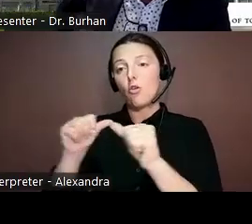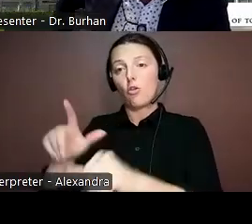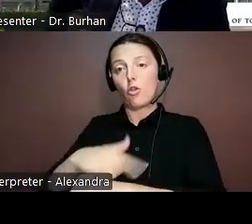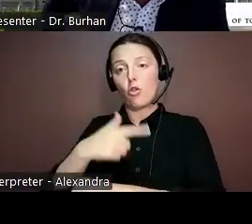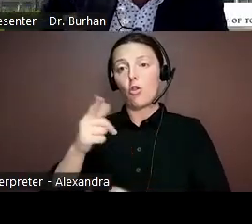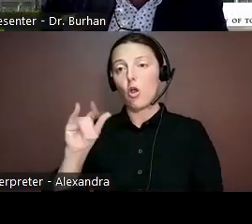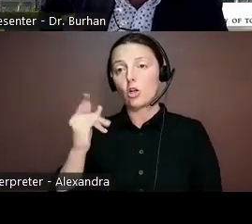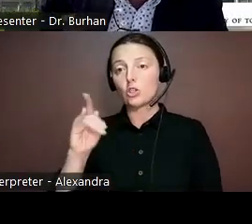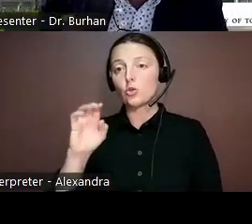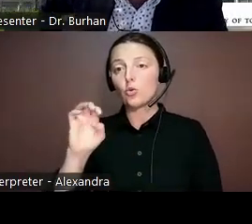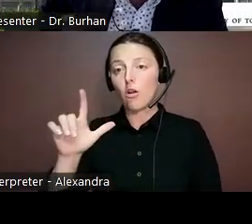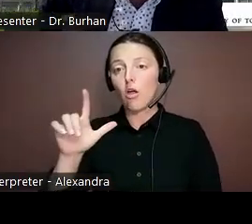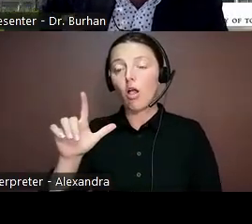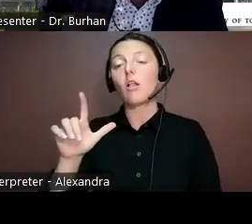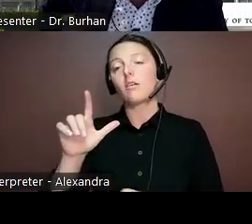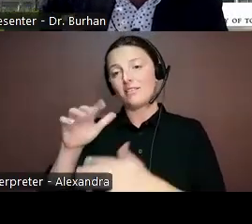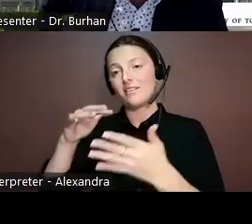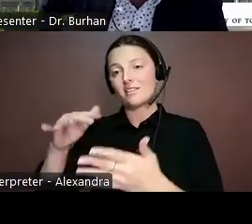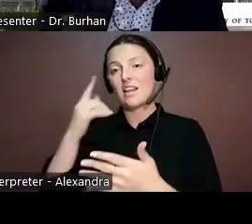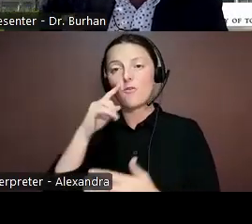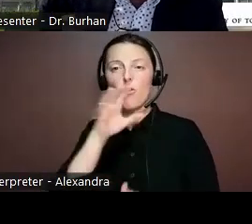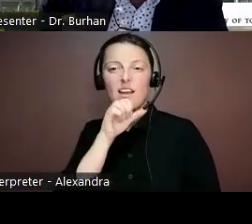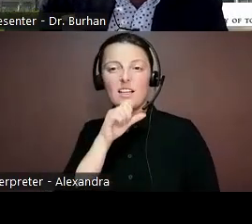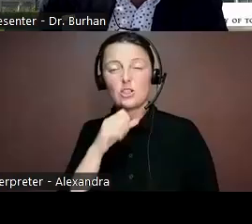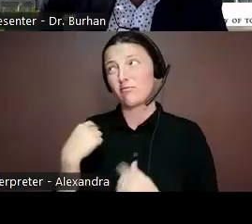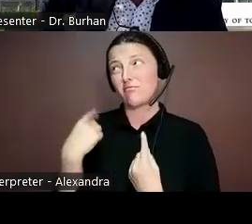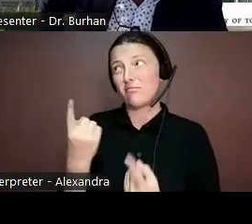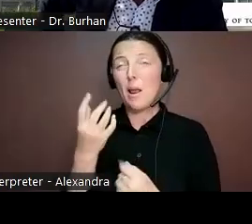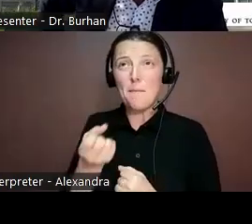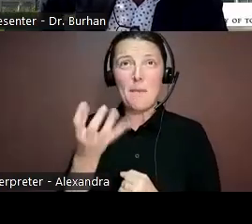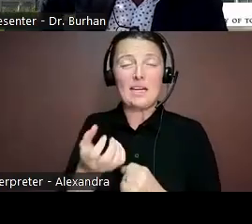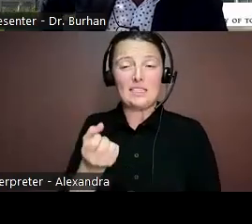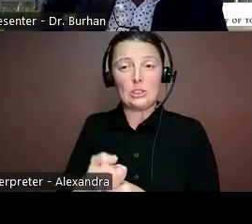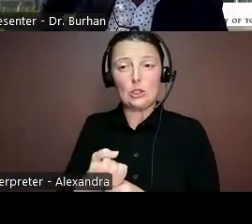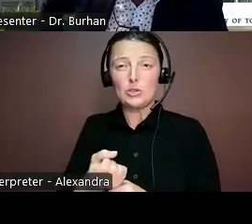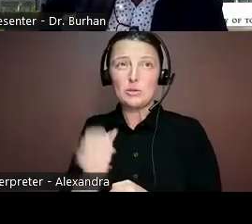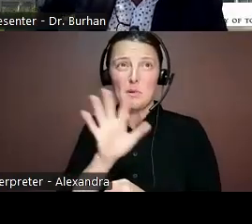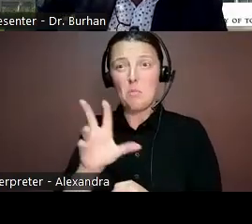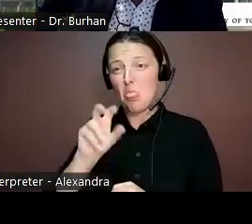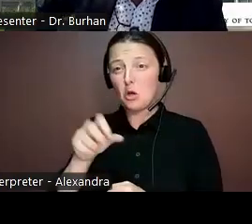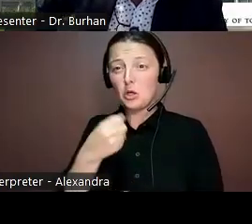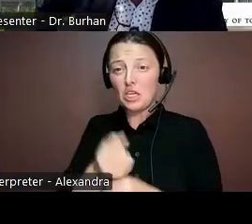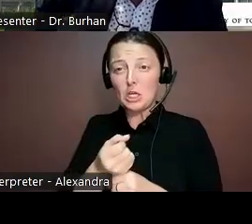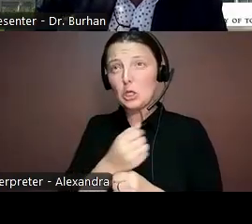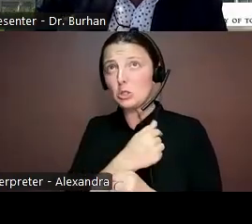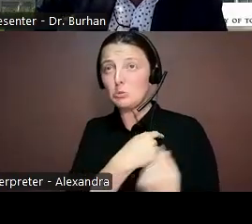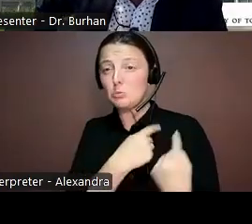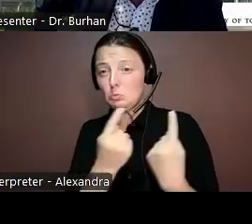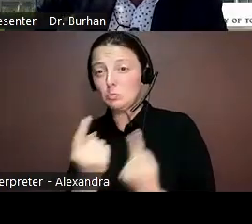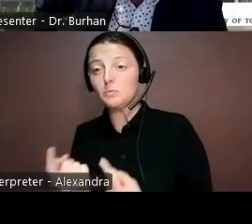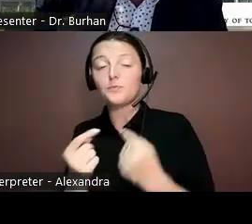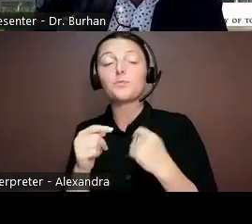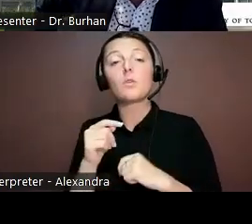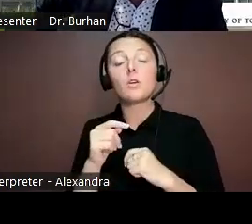for many years. Probably now it's in the 30 years or so. And it offers us the opportunity to get a